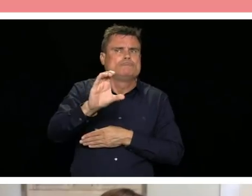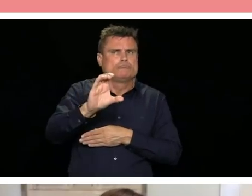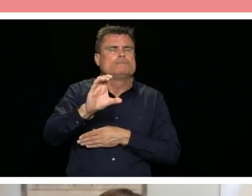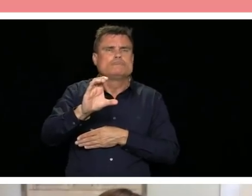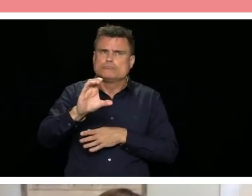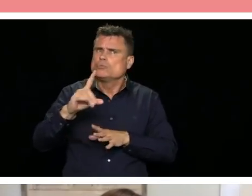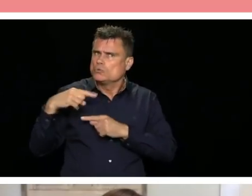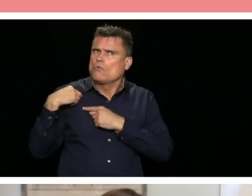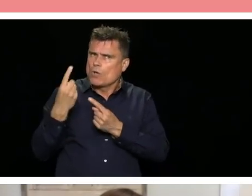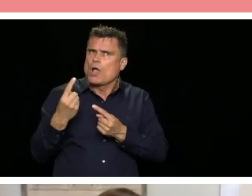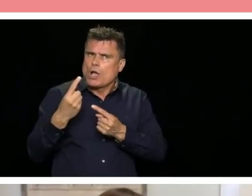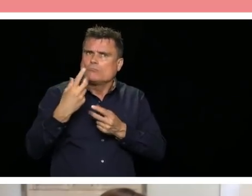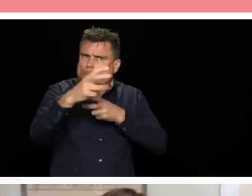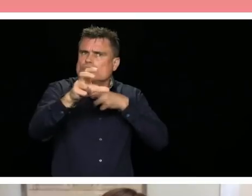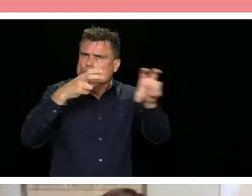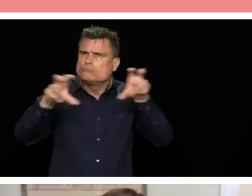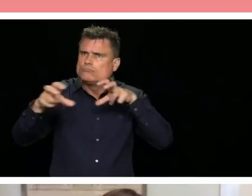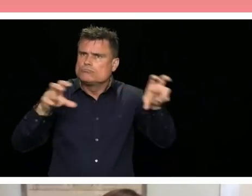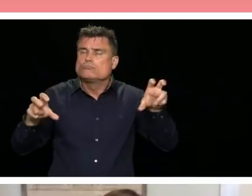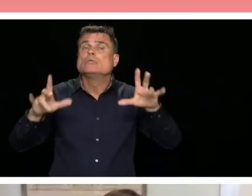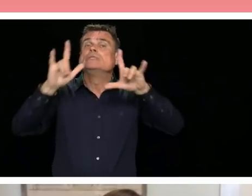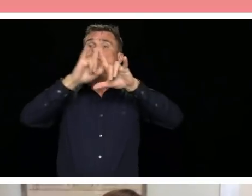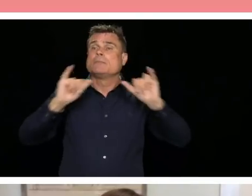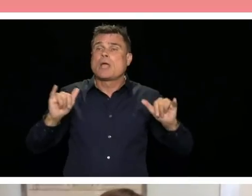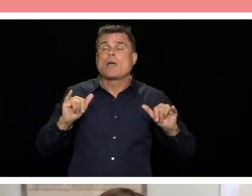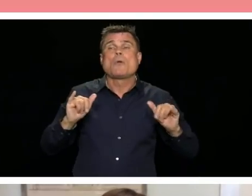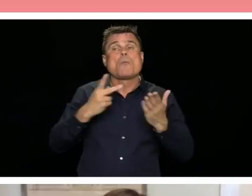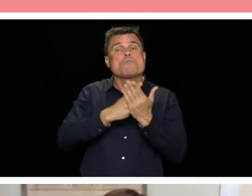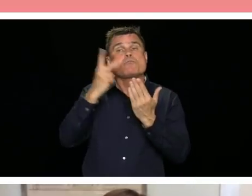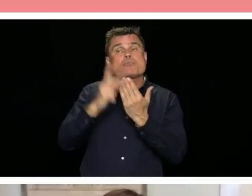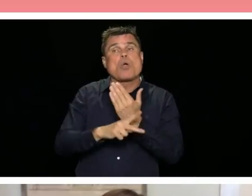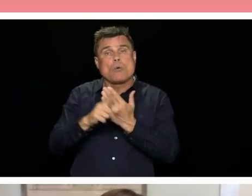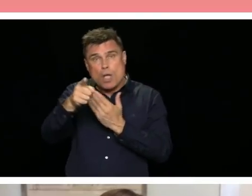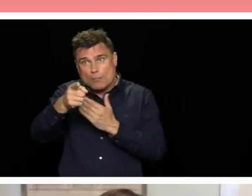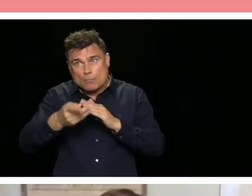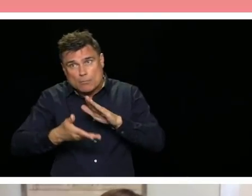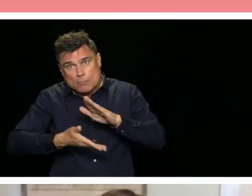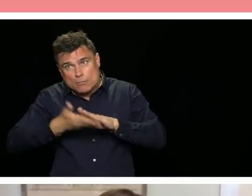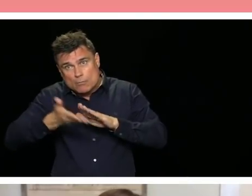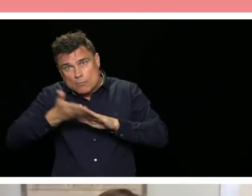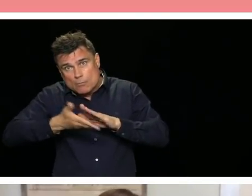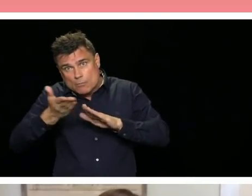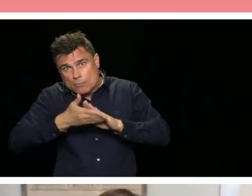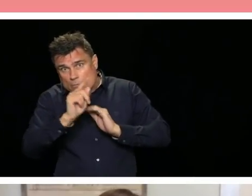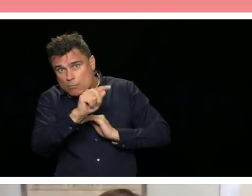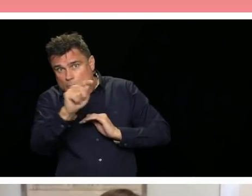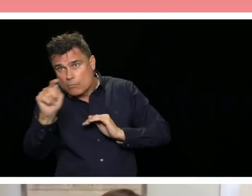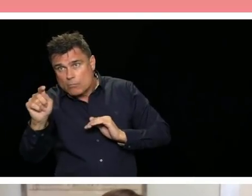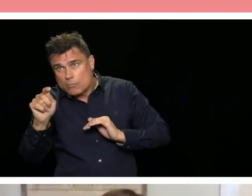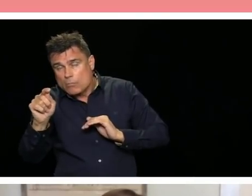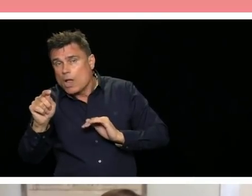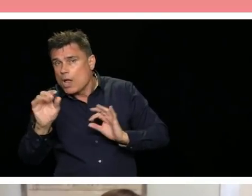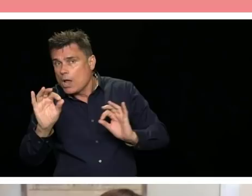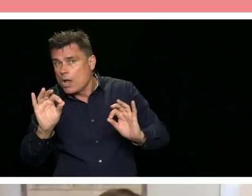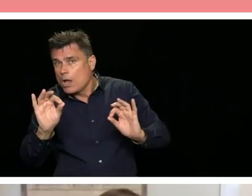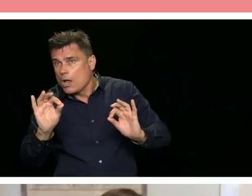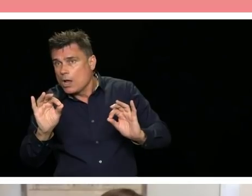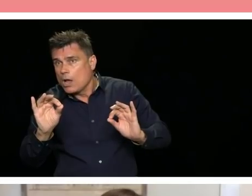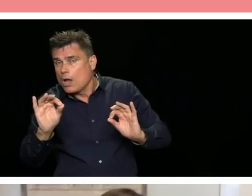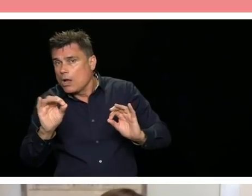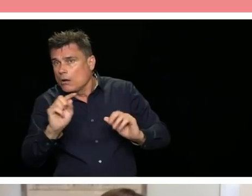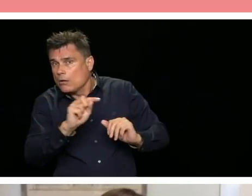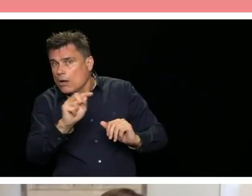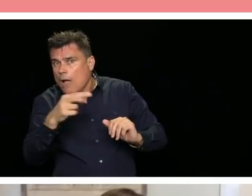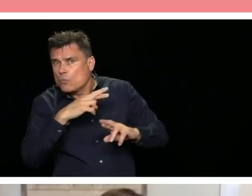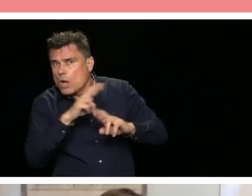open. Parents can access the affordable child care benefit, the fee reduction program that reduce parent fees, and amount all the